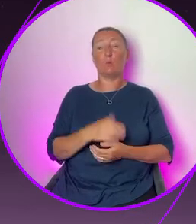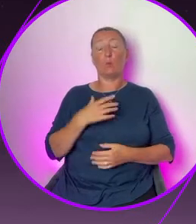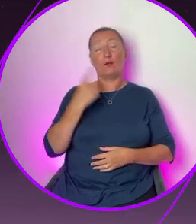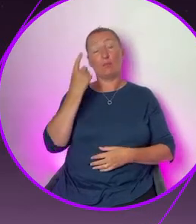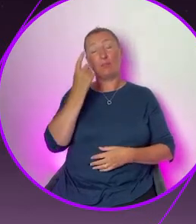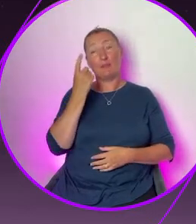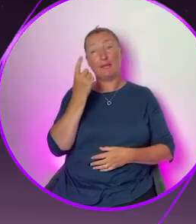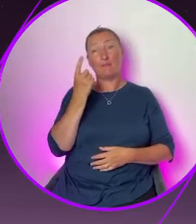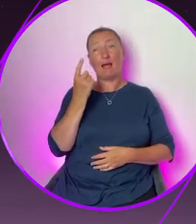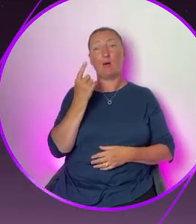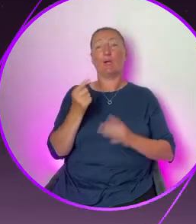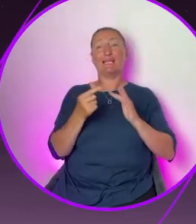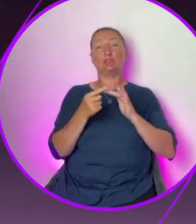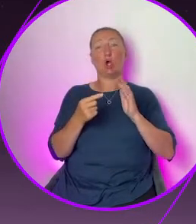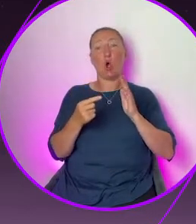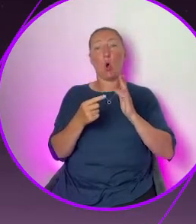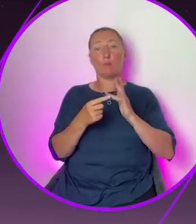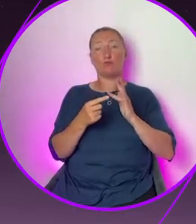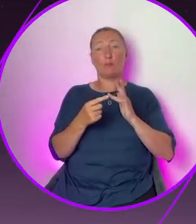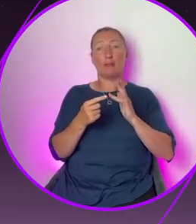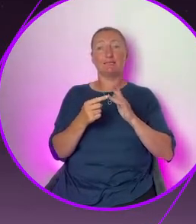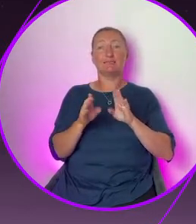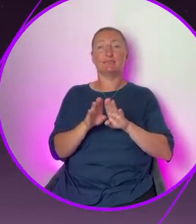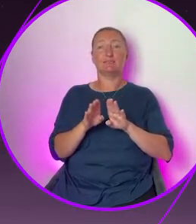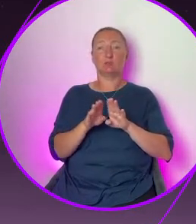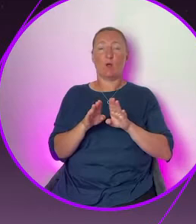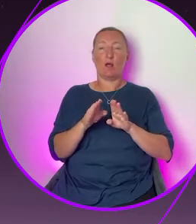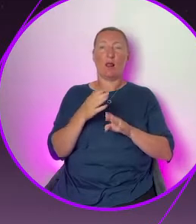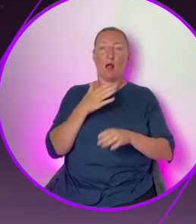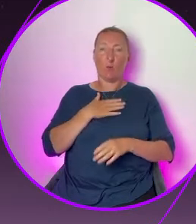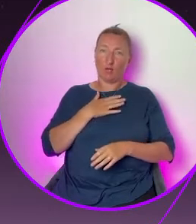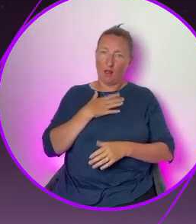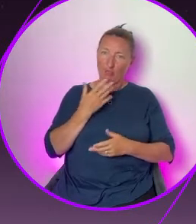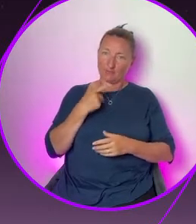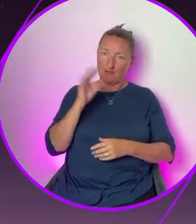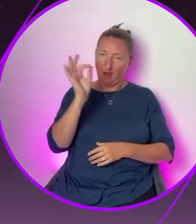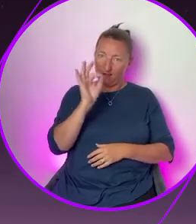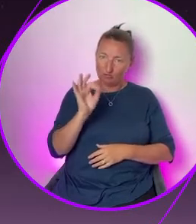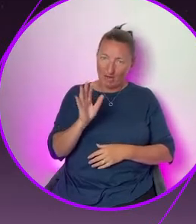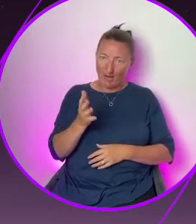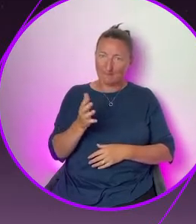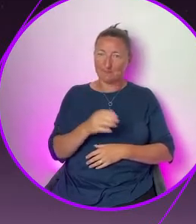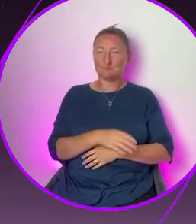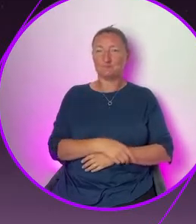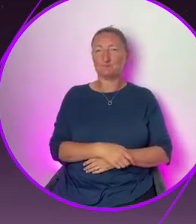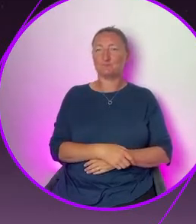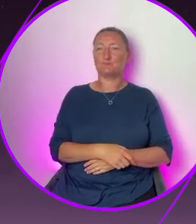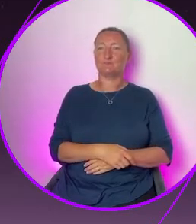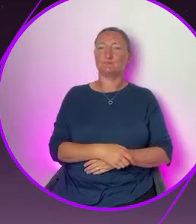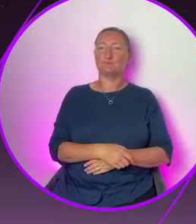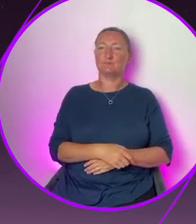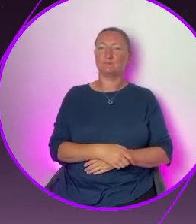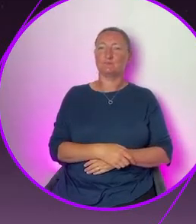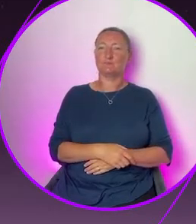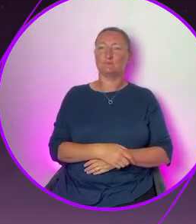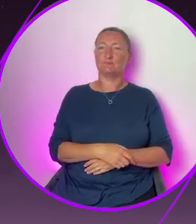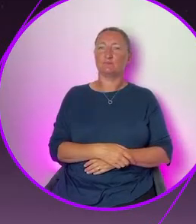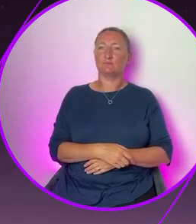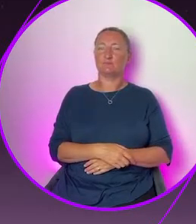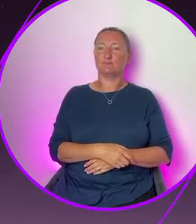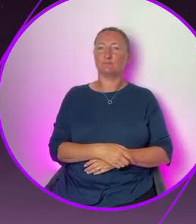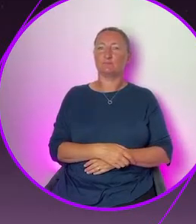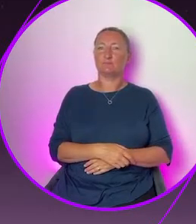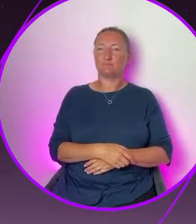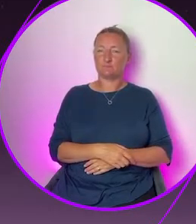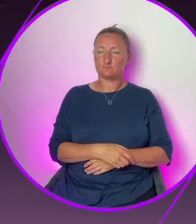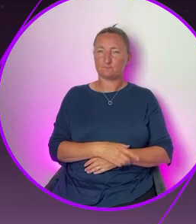about interoperability. I actually wanted the diagram, okay? Oh, sorry, I got it wrong. No, don't worry. Which page was it again? It was